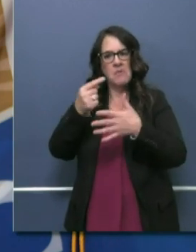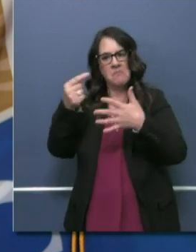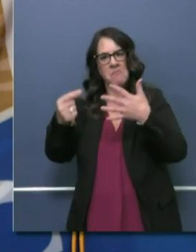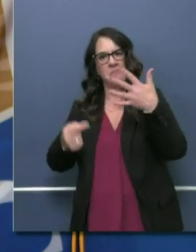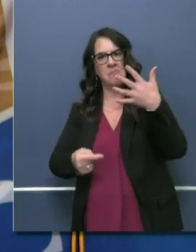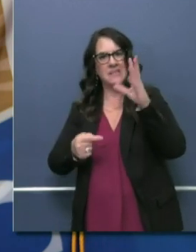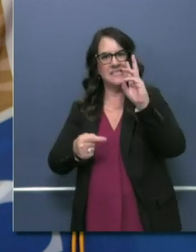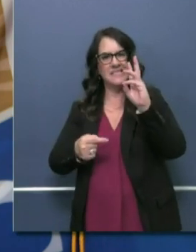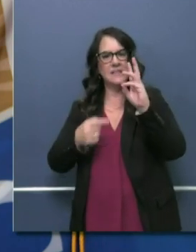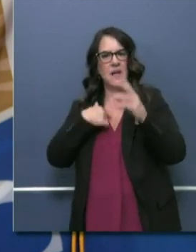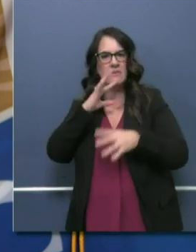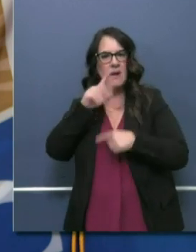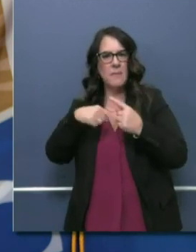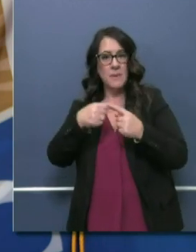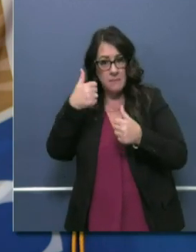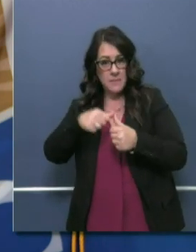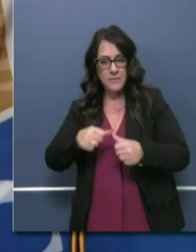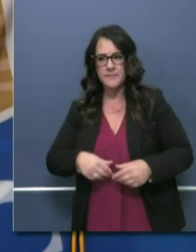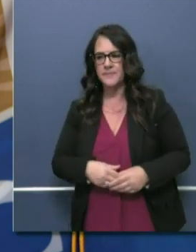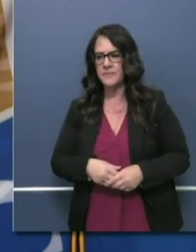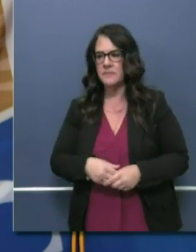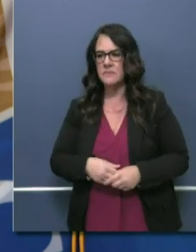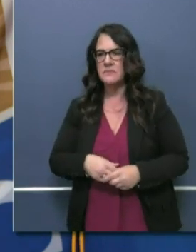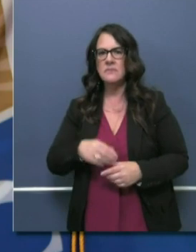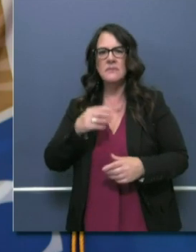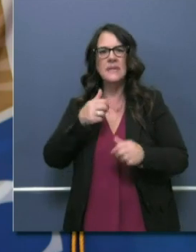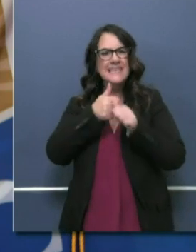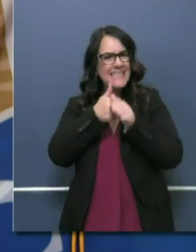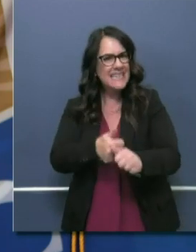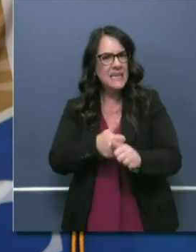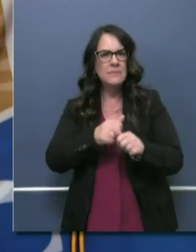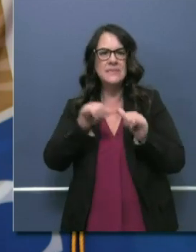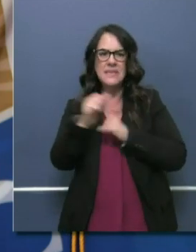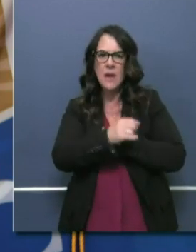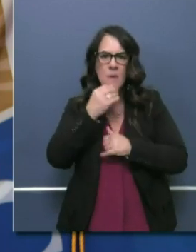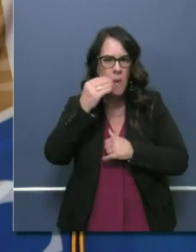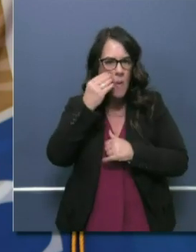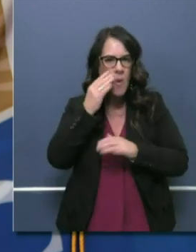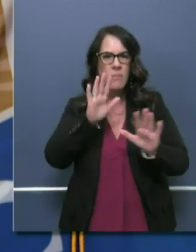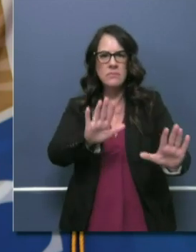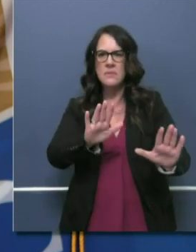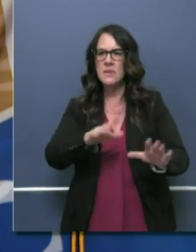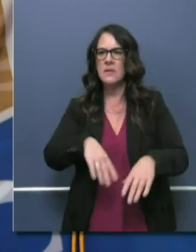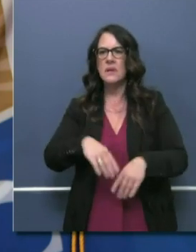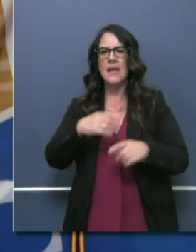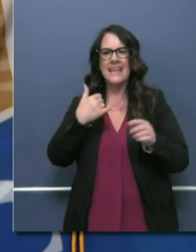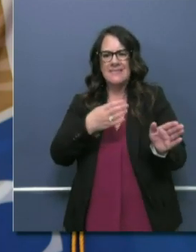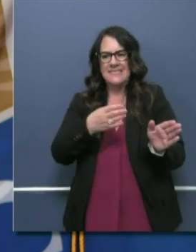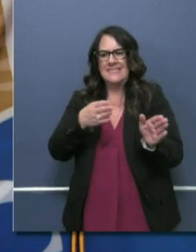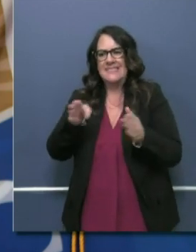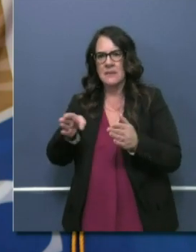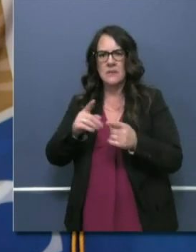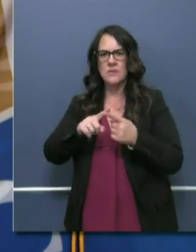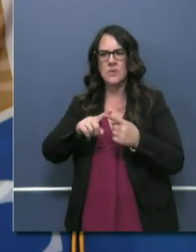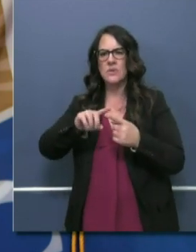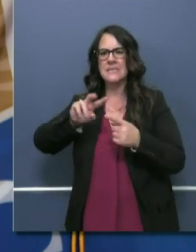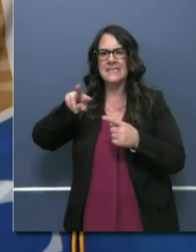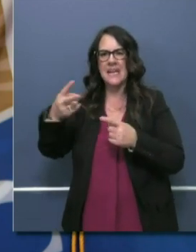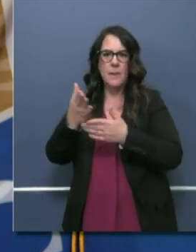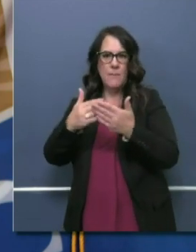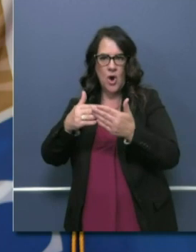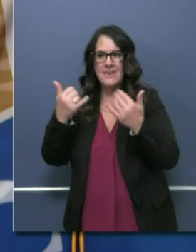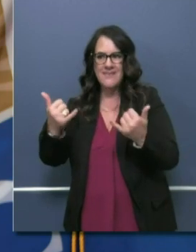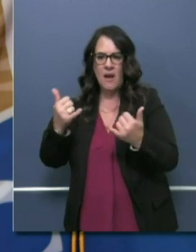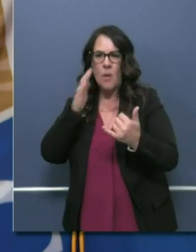on meaningful modifications to our stay-at-home order, moving into phase 2, providing the opportunity to get deep into phase 2